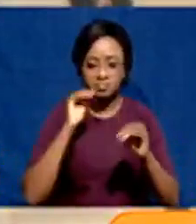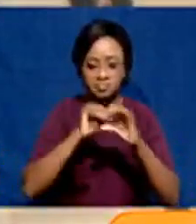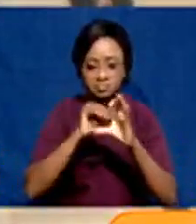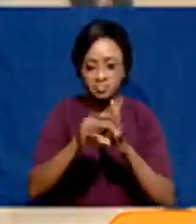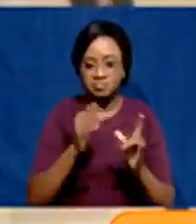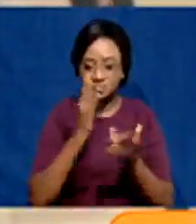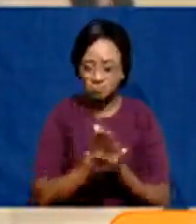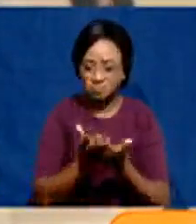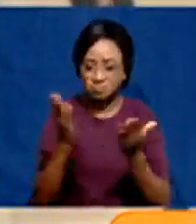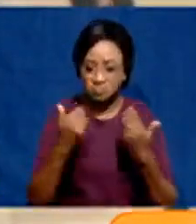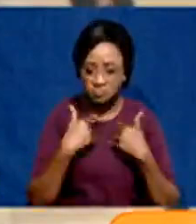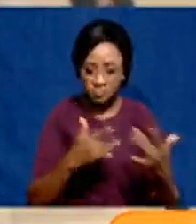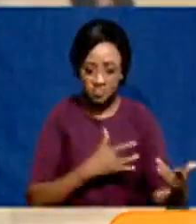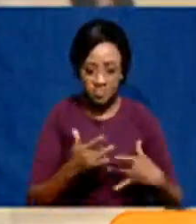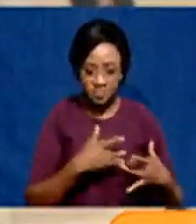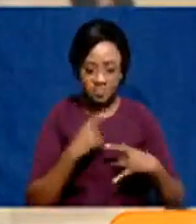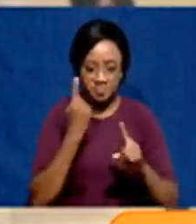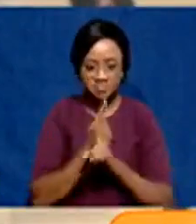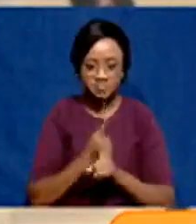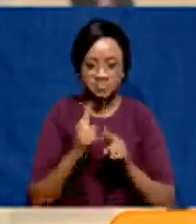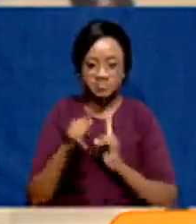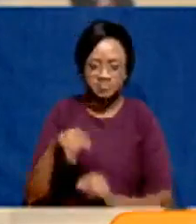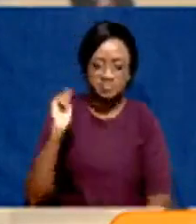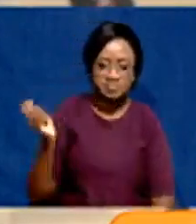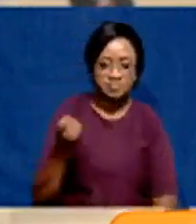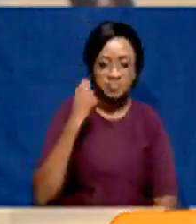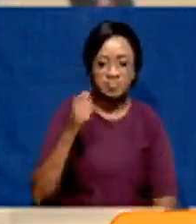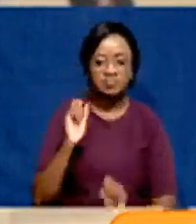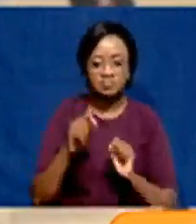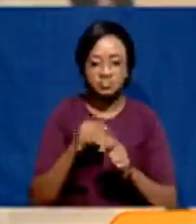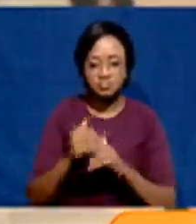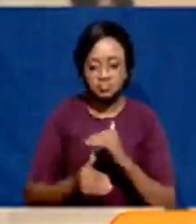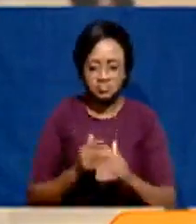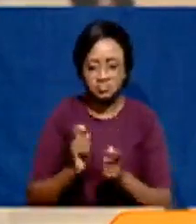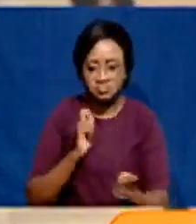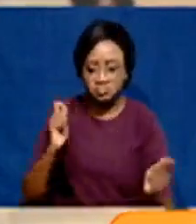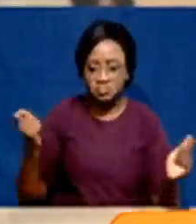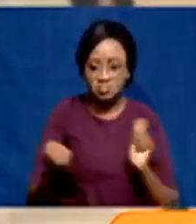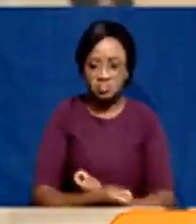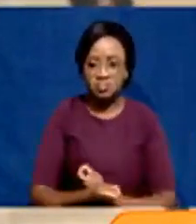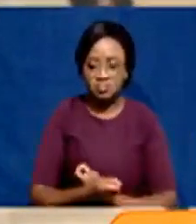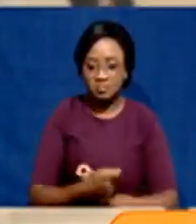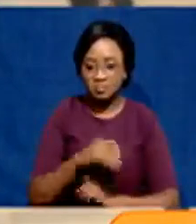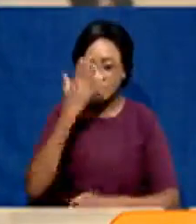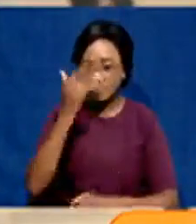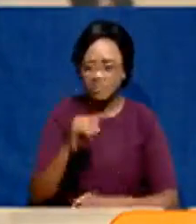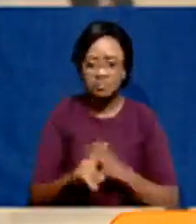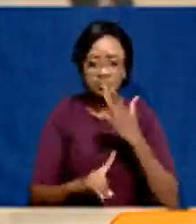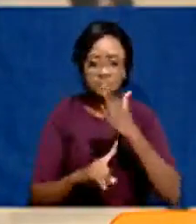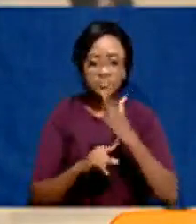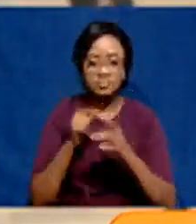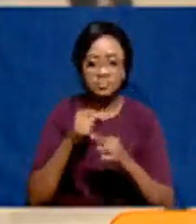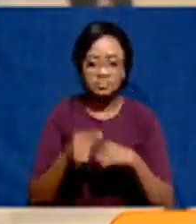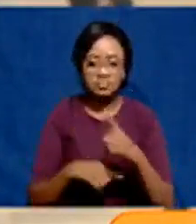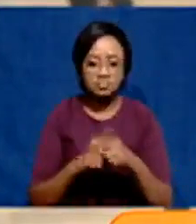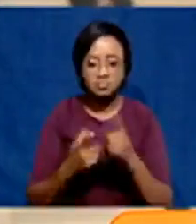concerns raised around regulation, Kenya's landscape is expected to rapidly transform as AI technology continues to